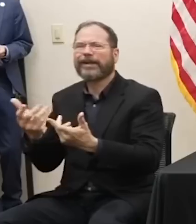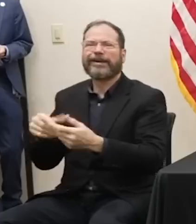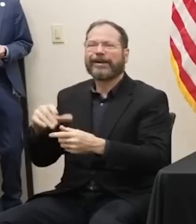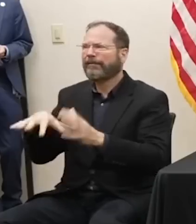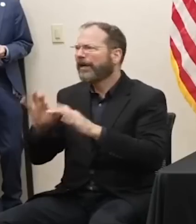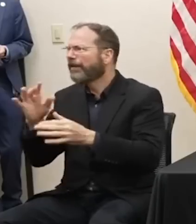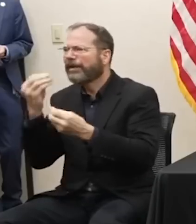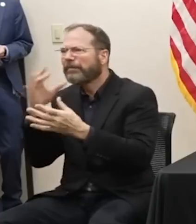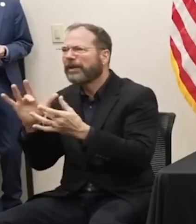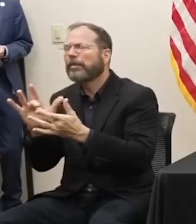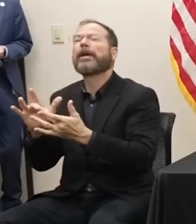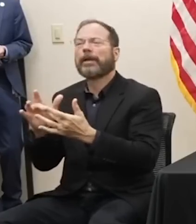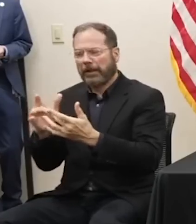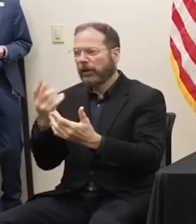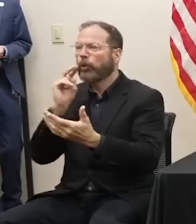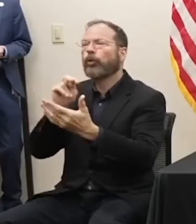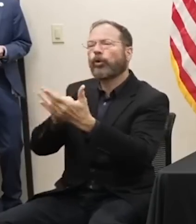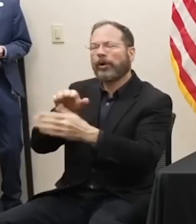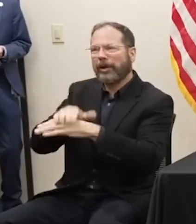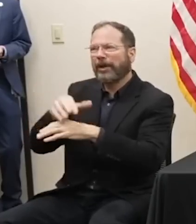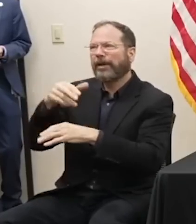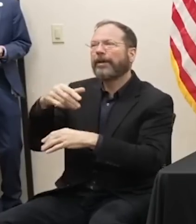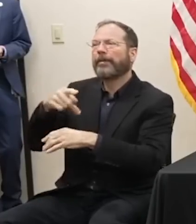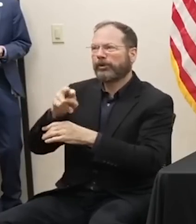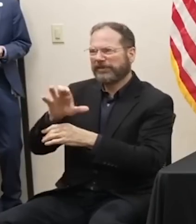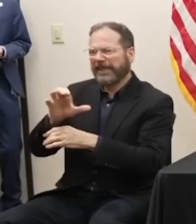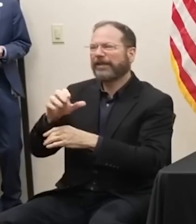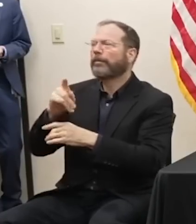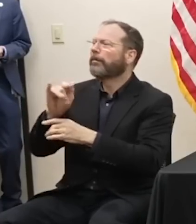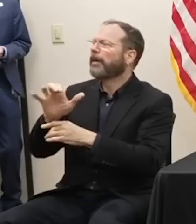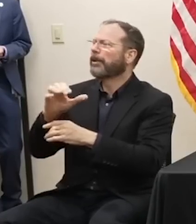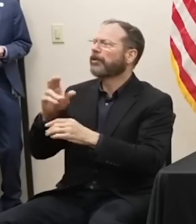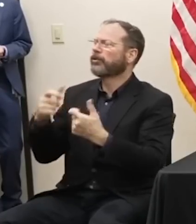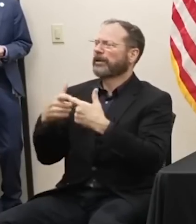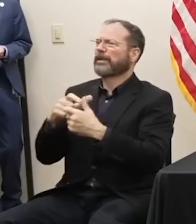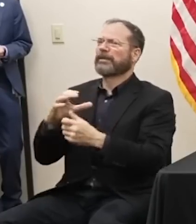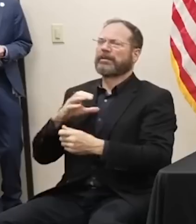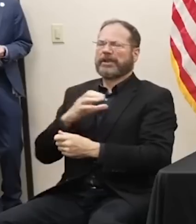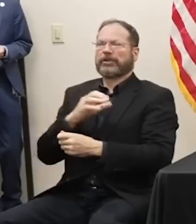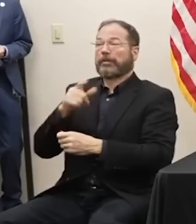information, please visit the Public Utilities Commission website at